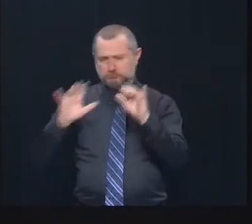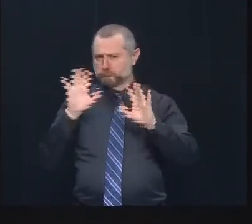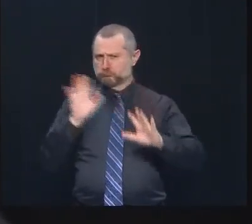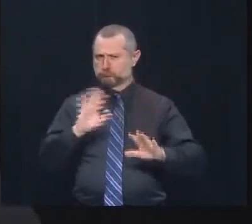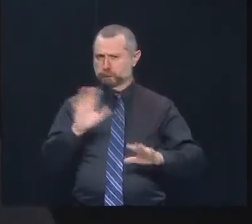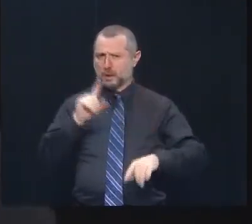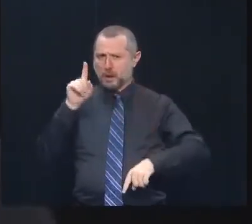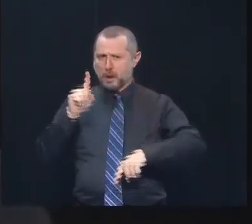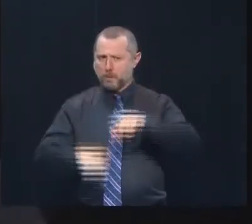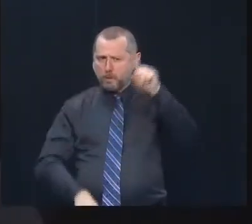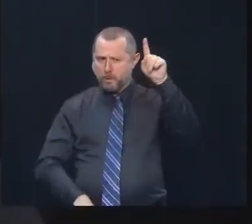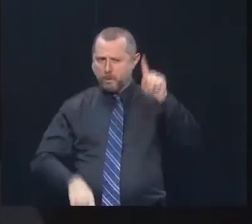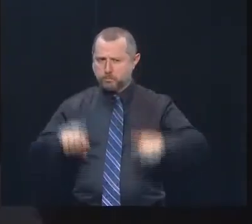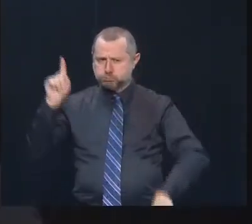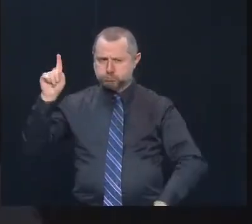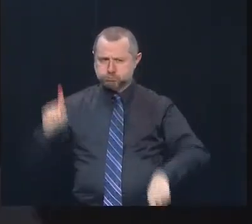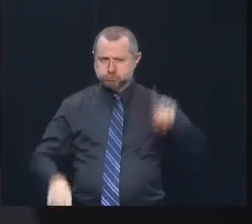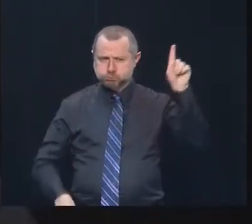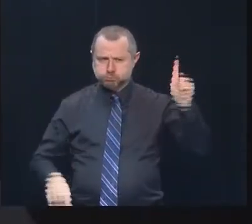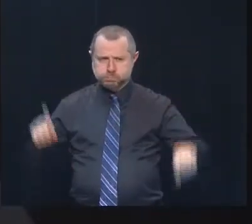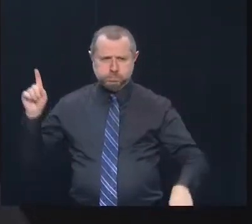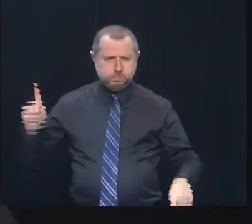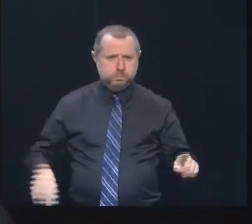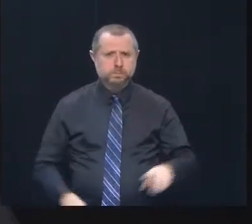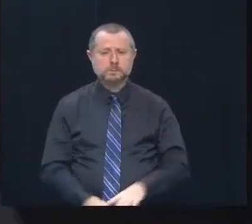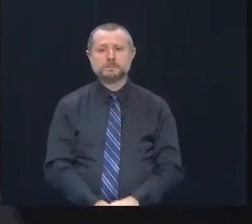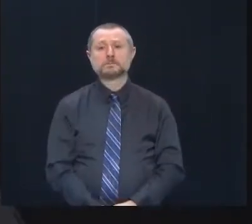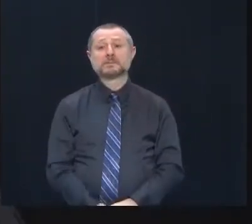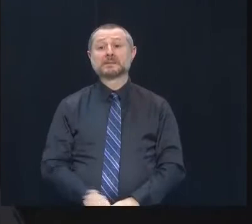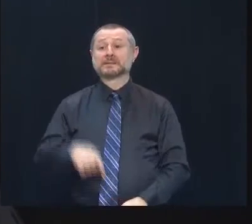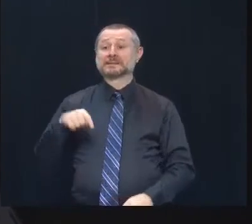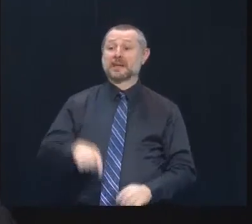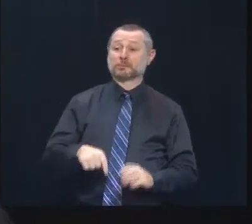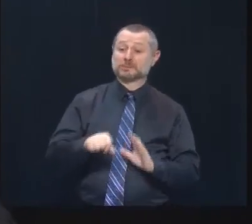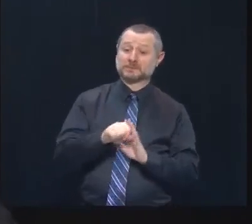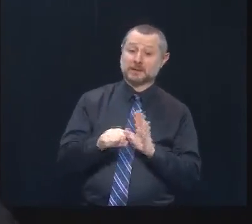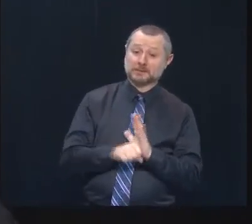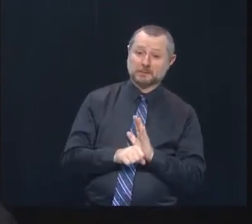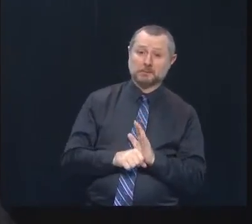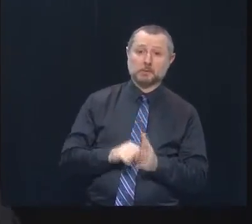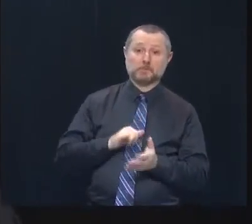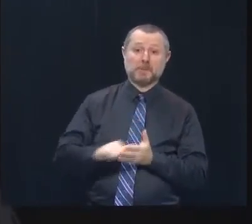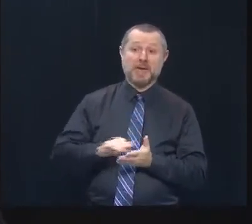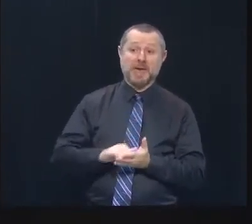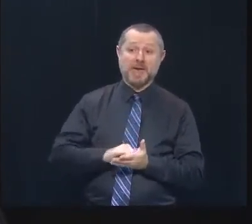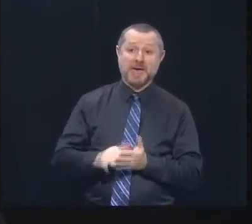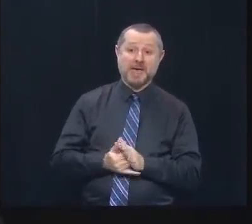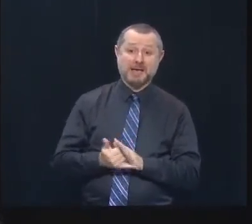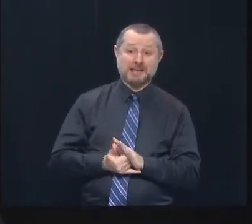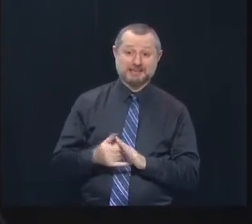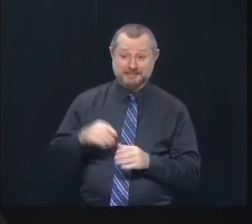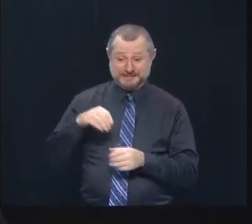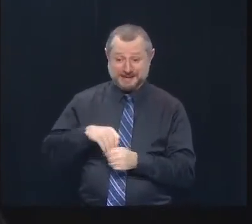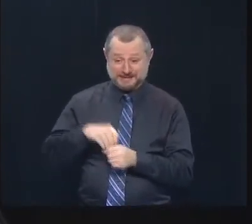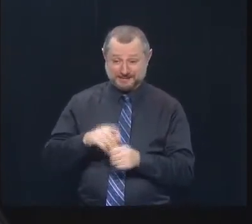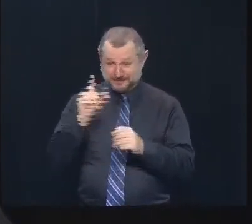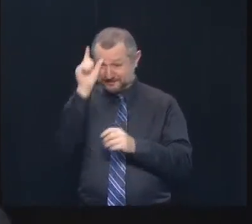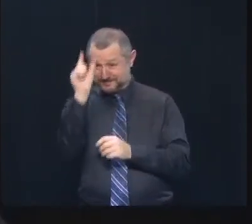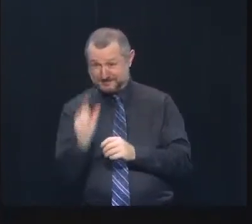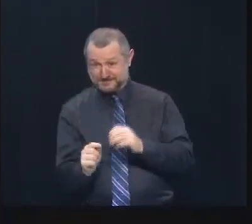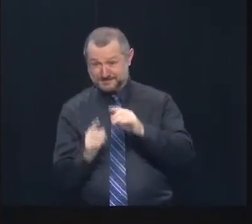You can take one, even downstate, Manhattan, in Manhattan, at one